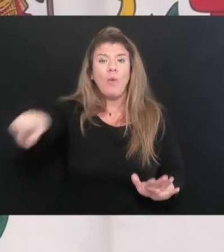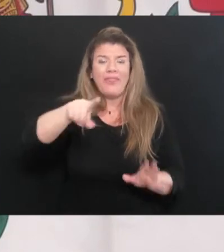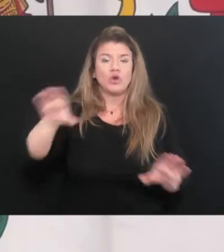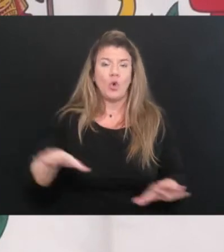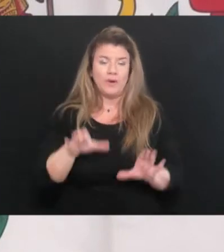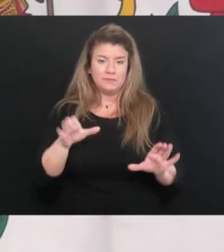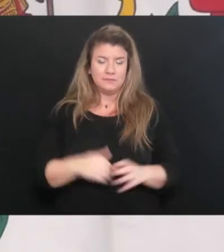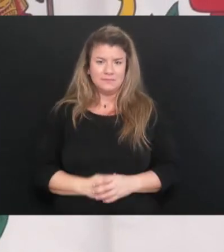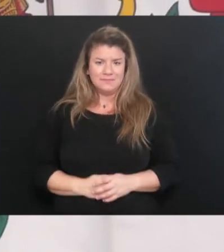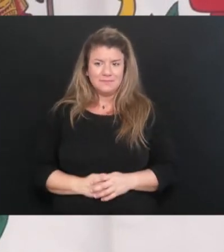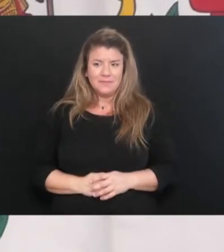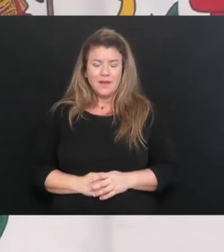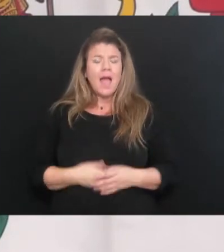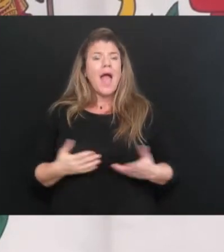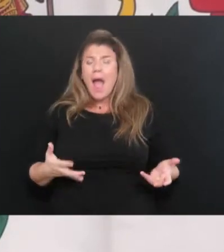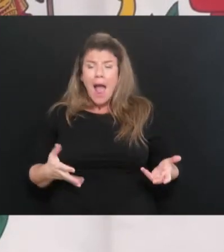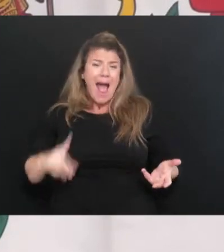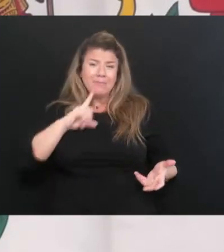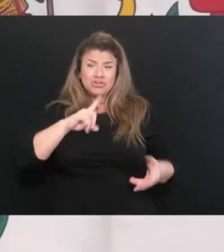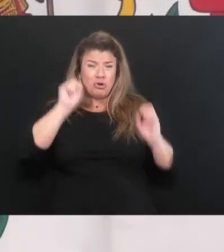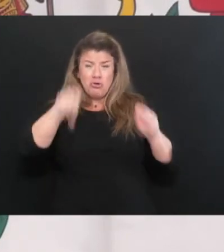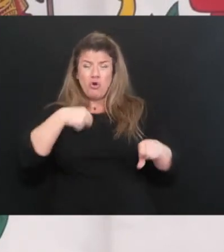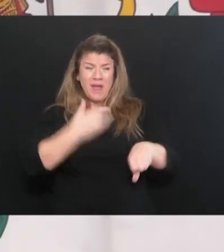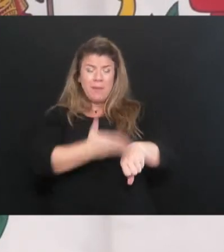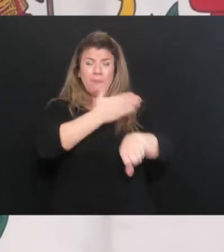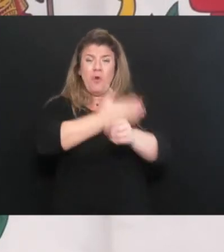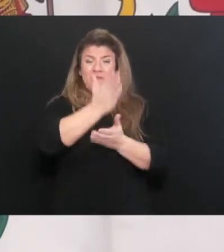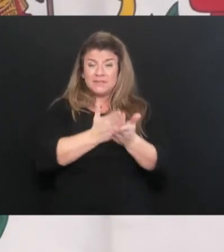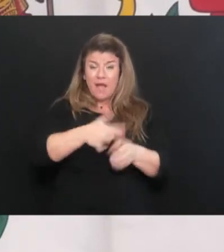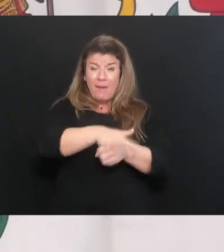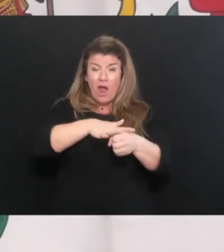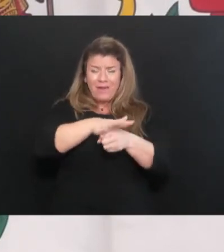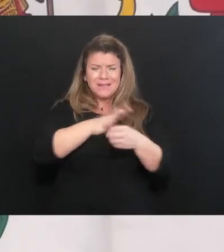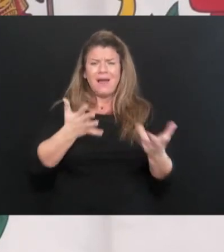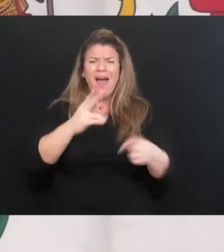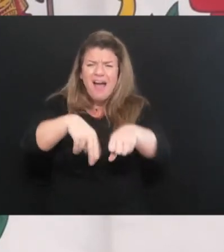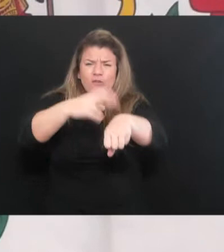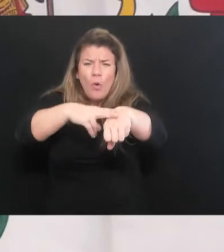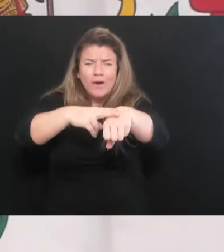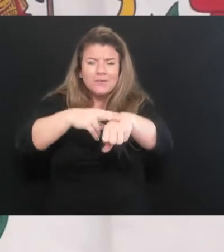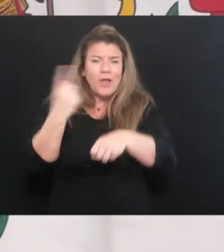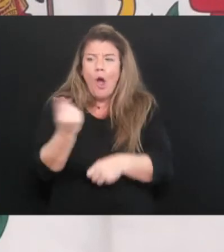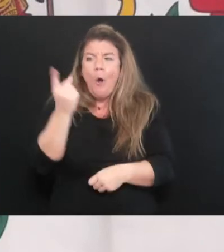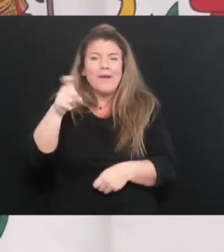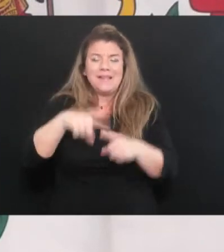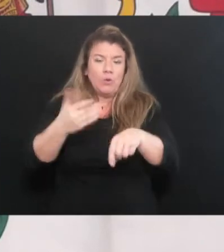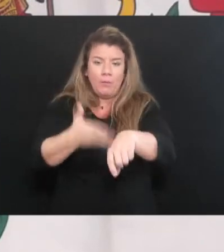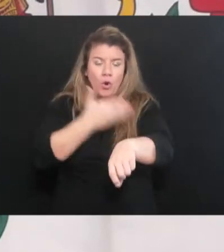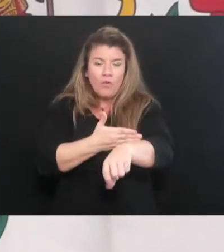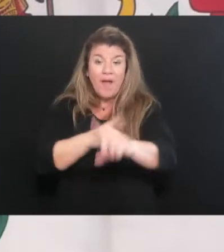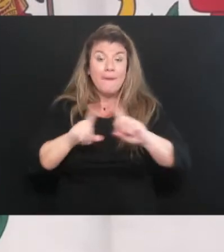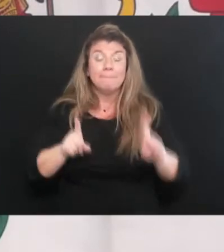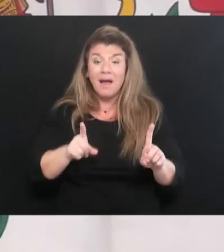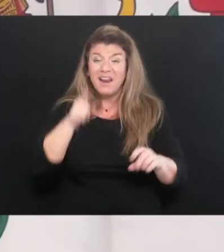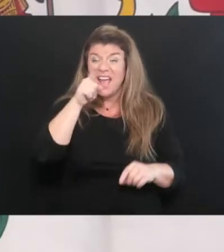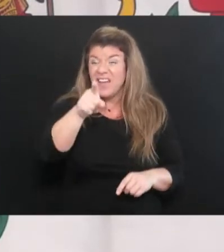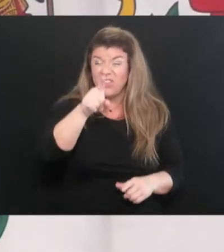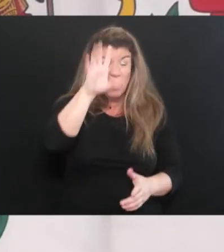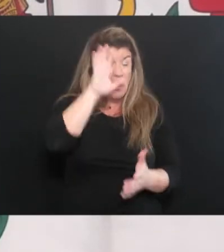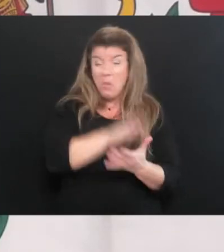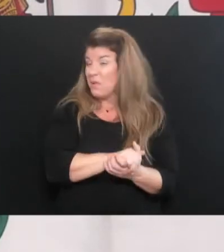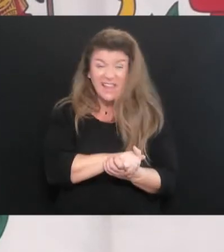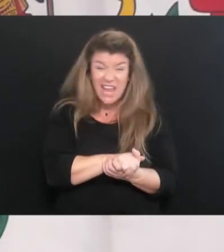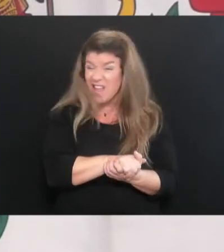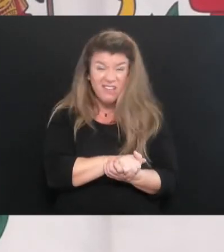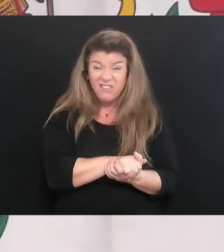You know, there's no question we can probably do better in some areas. We always want to try to do better, but I'm going to tell you this. If you don't believe it, you go